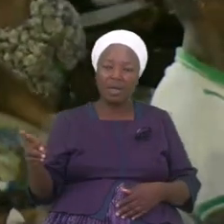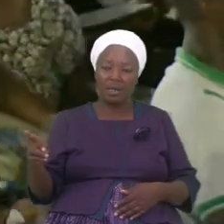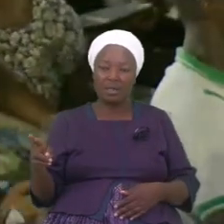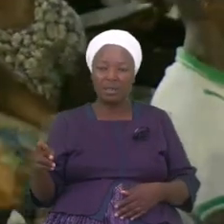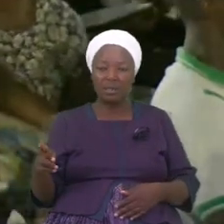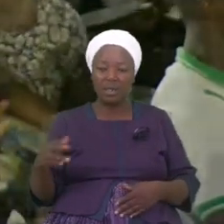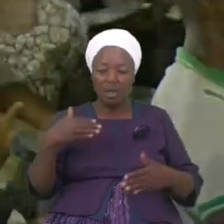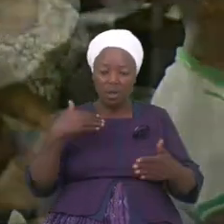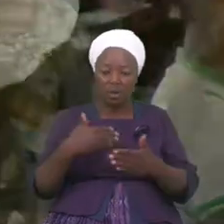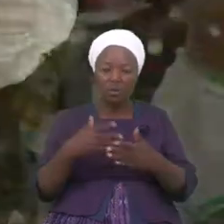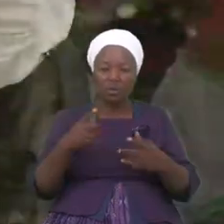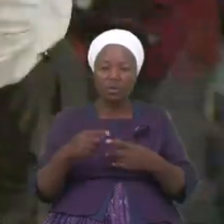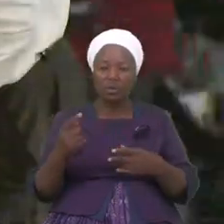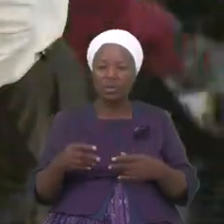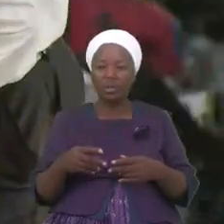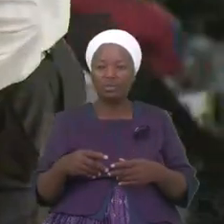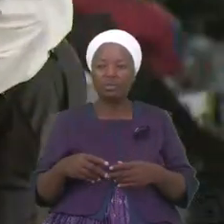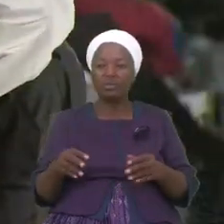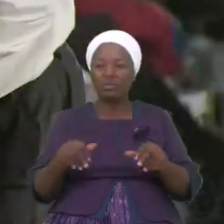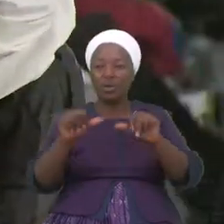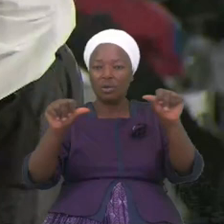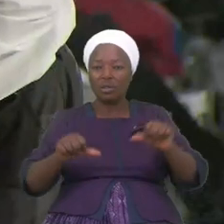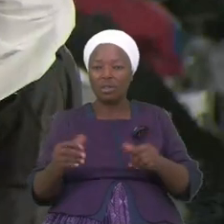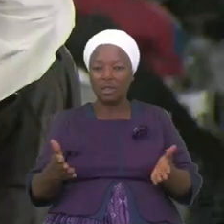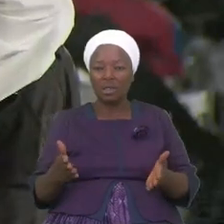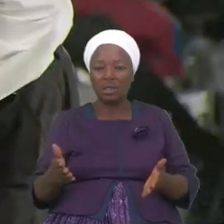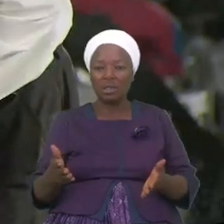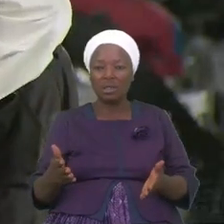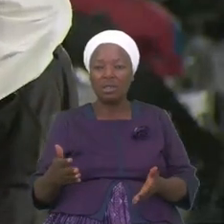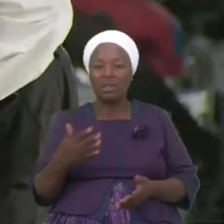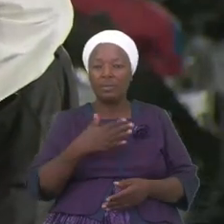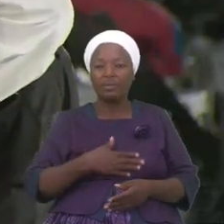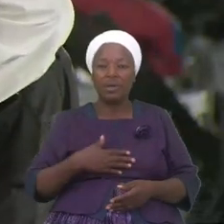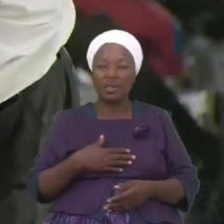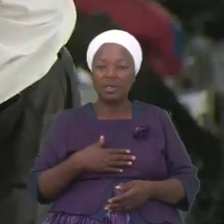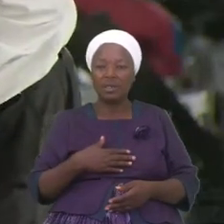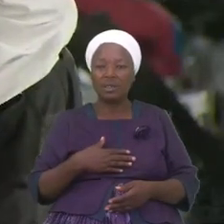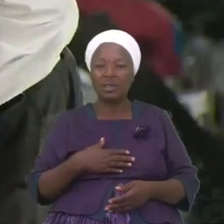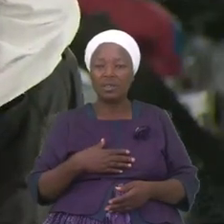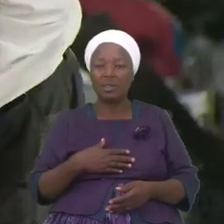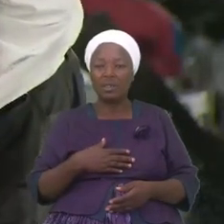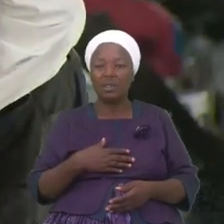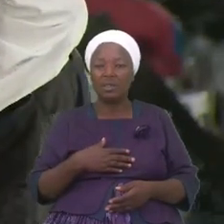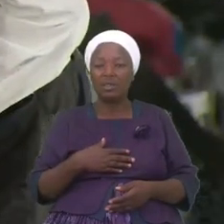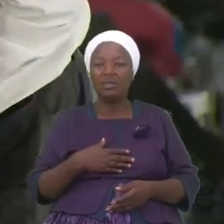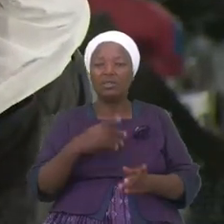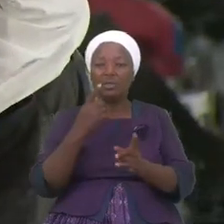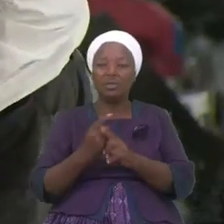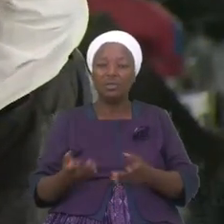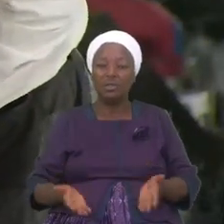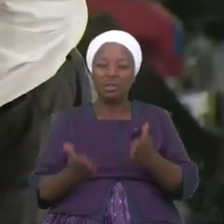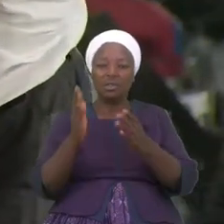close to the pavilion here, if you are finished, can I see you wave the flag?